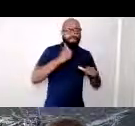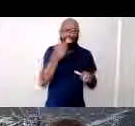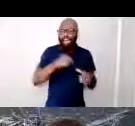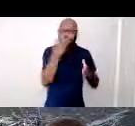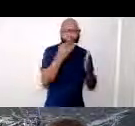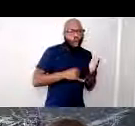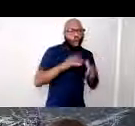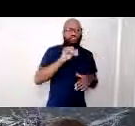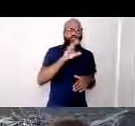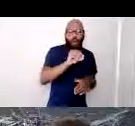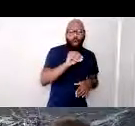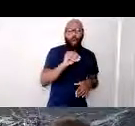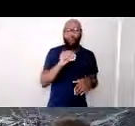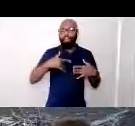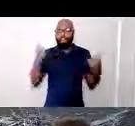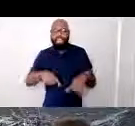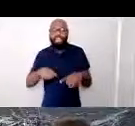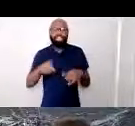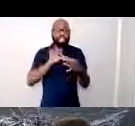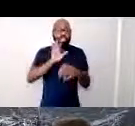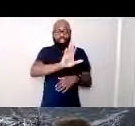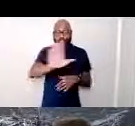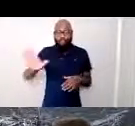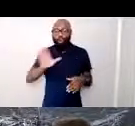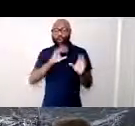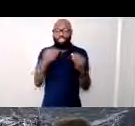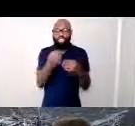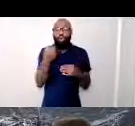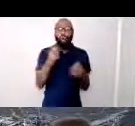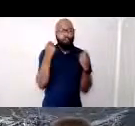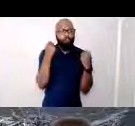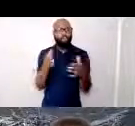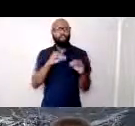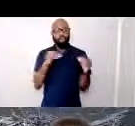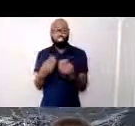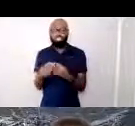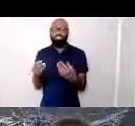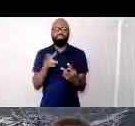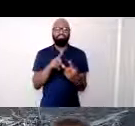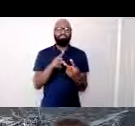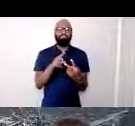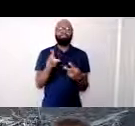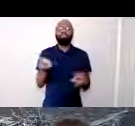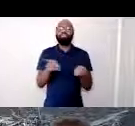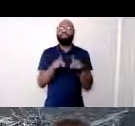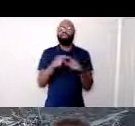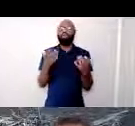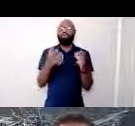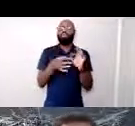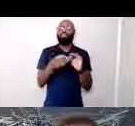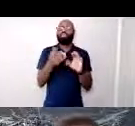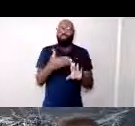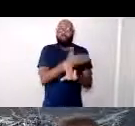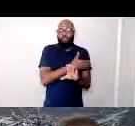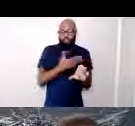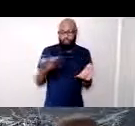to your organizations or multi-organizations. And one of the things I wanted to say prior was that